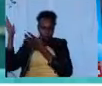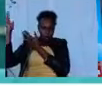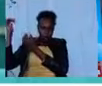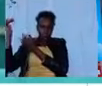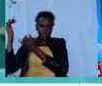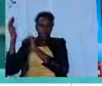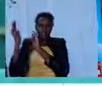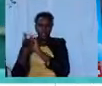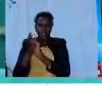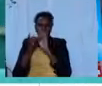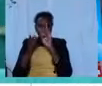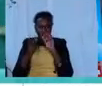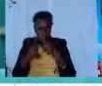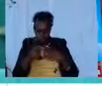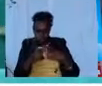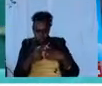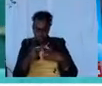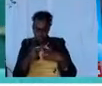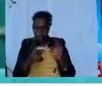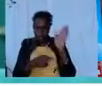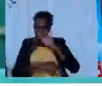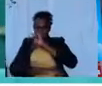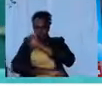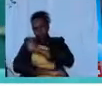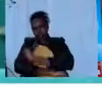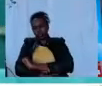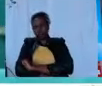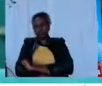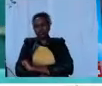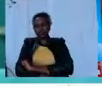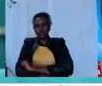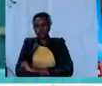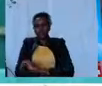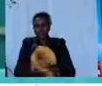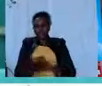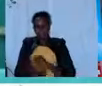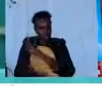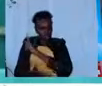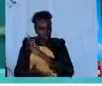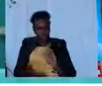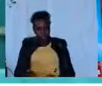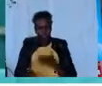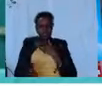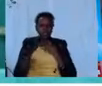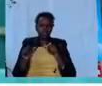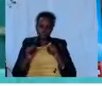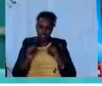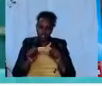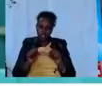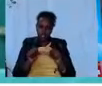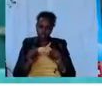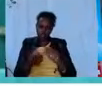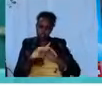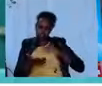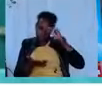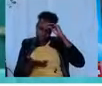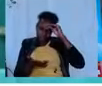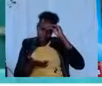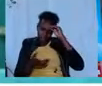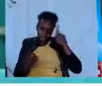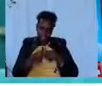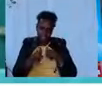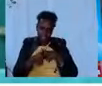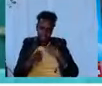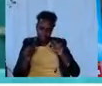that, Lord, one of these days they are going to go back to school and that, Lord, they are going to continue with their studies. We want to remember